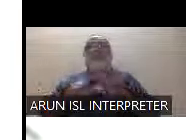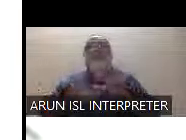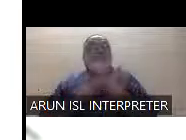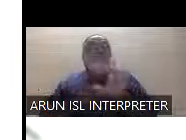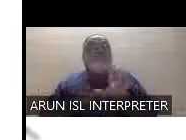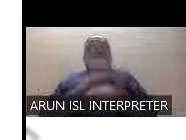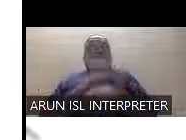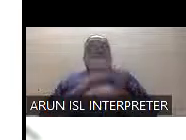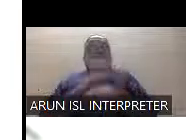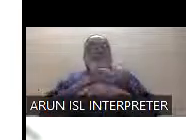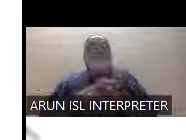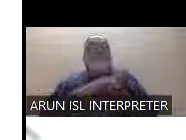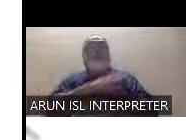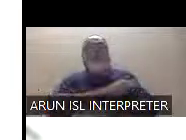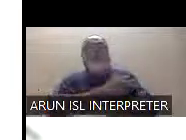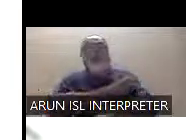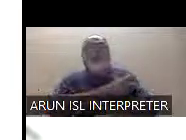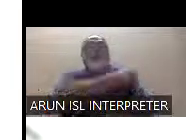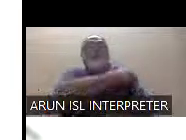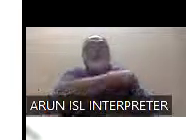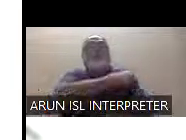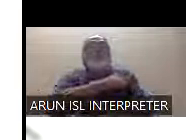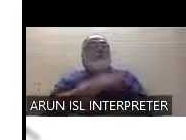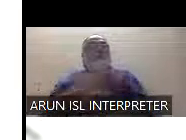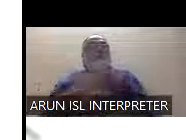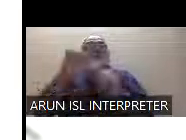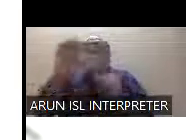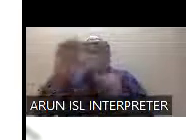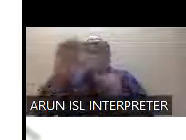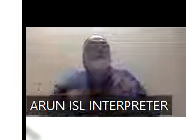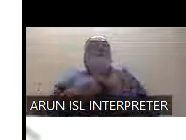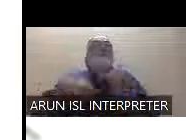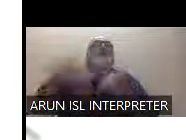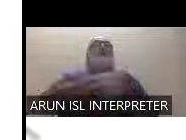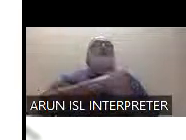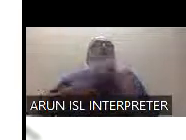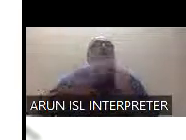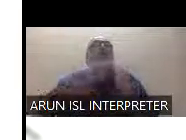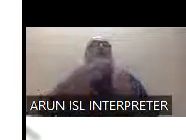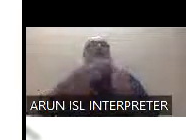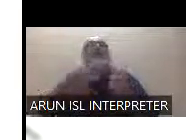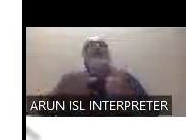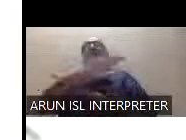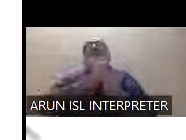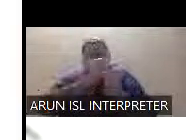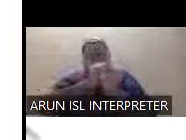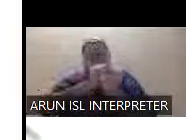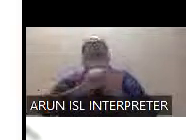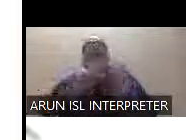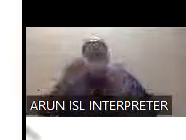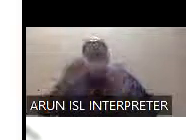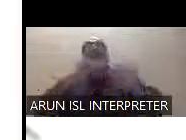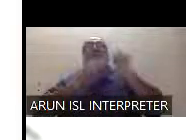They also cannot participate in social and cultural activities. And this results in the systematic social isolation of the